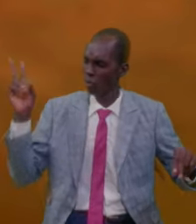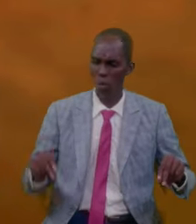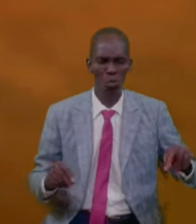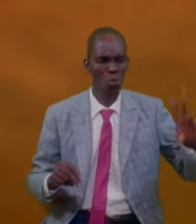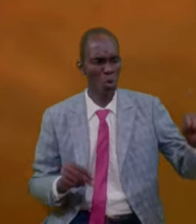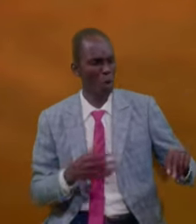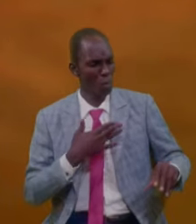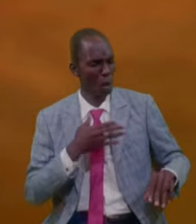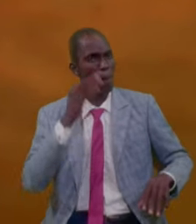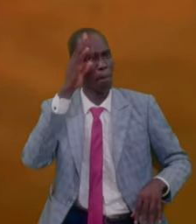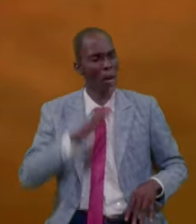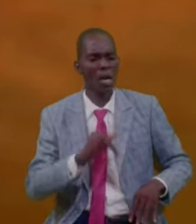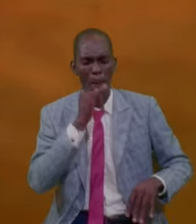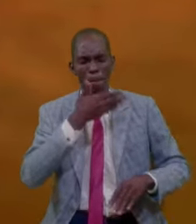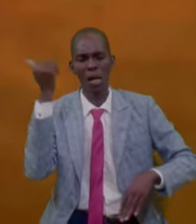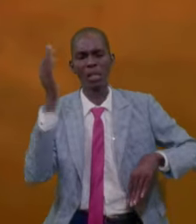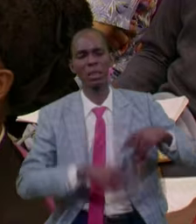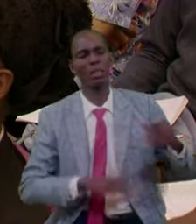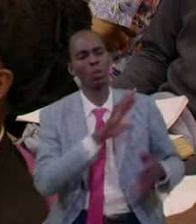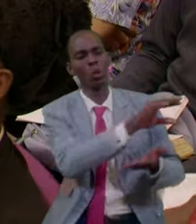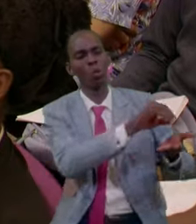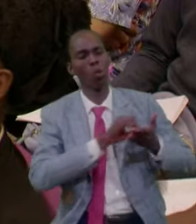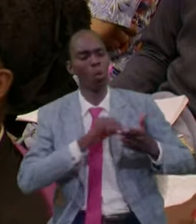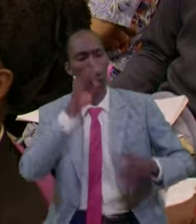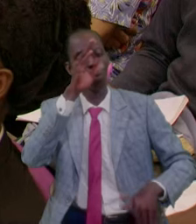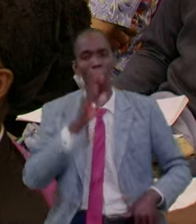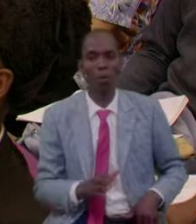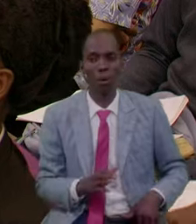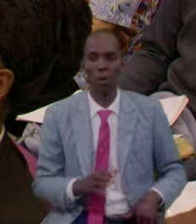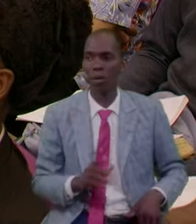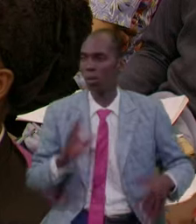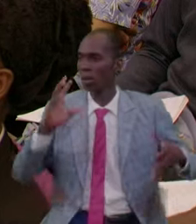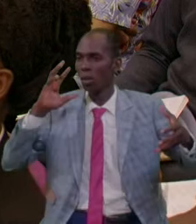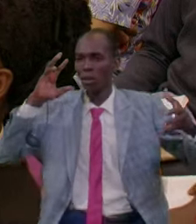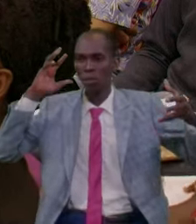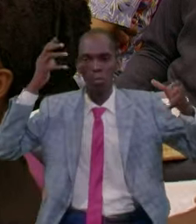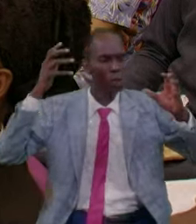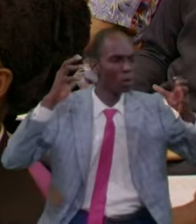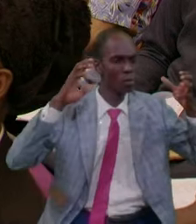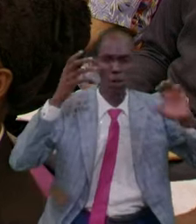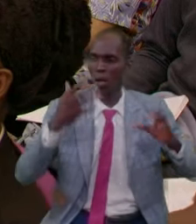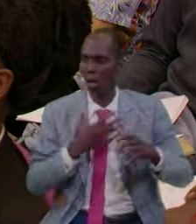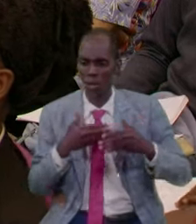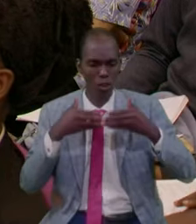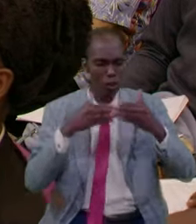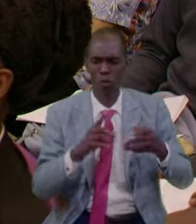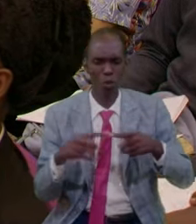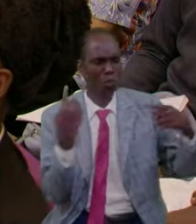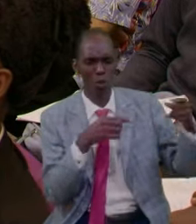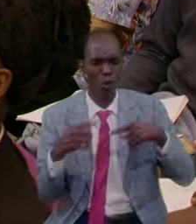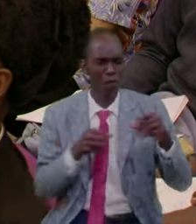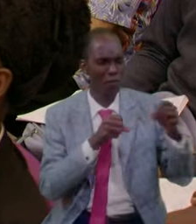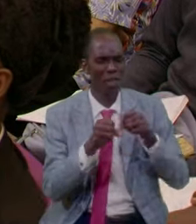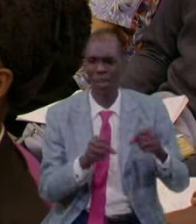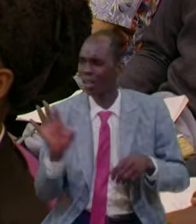and deeper than your deeper pastor. Then they remove their coat and are ready to fight. What are they fighting